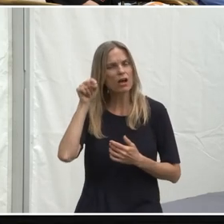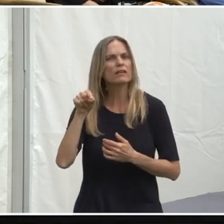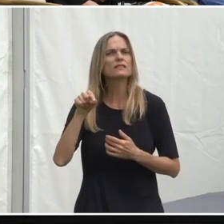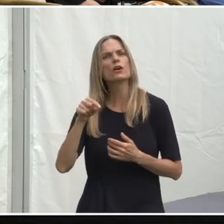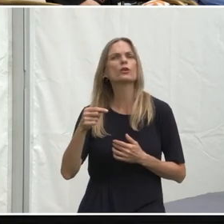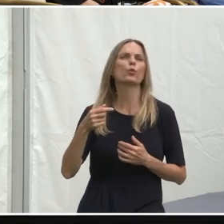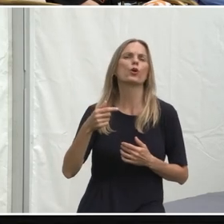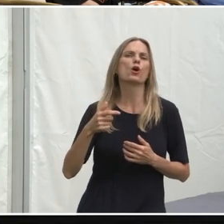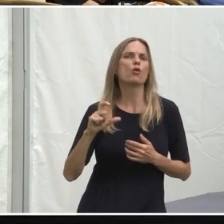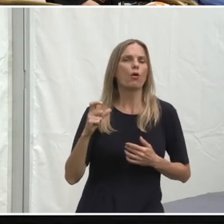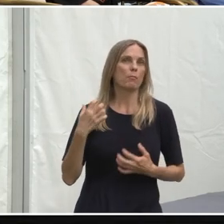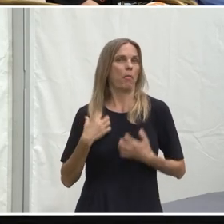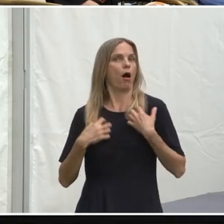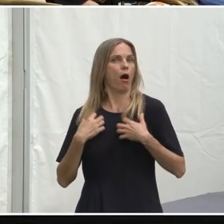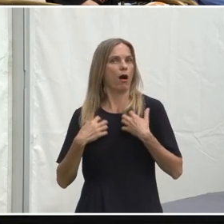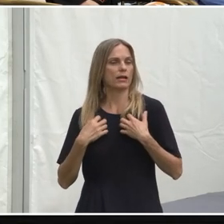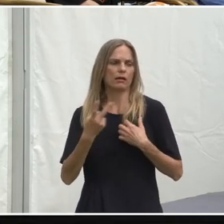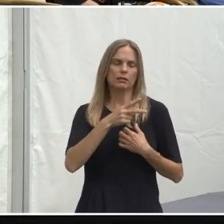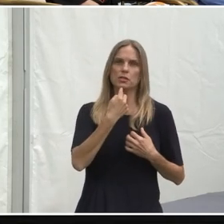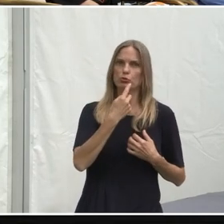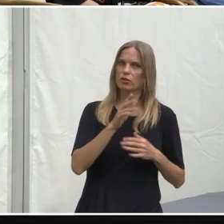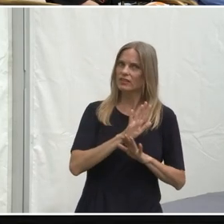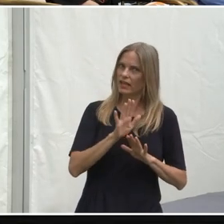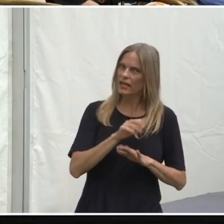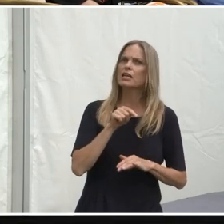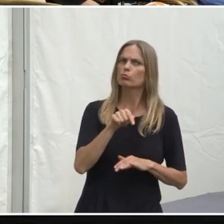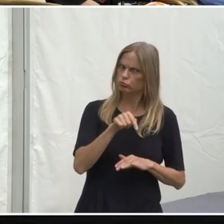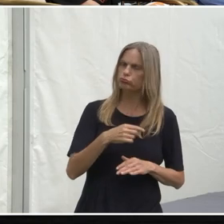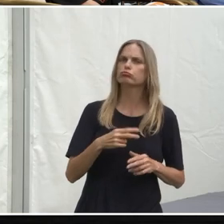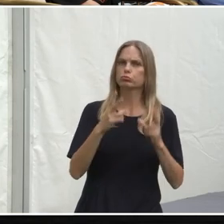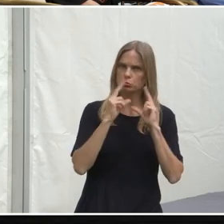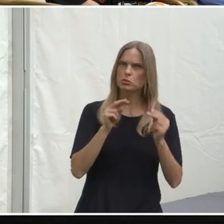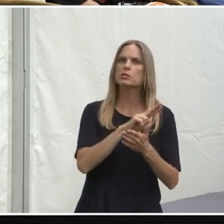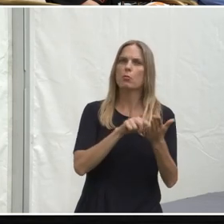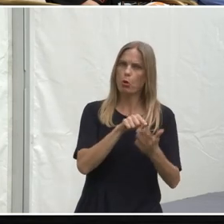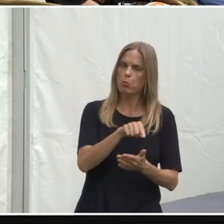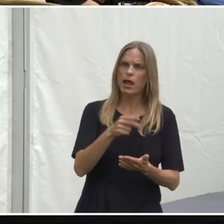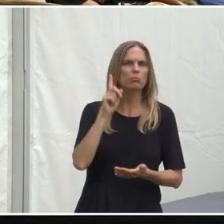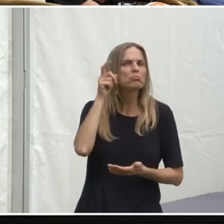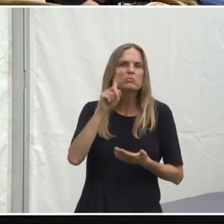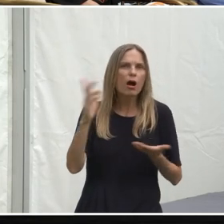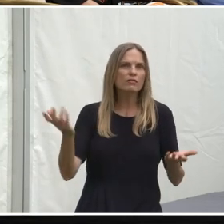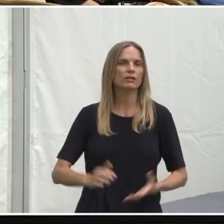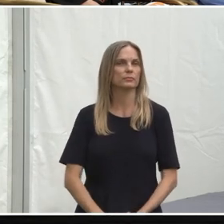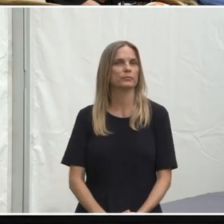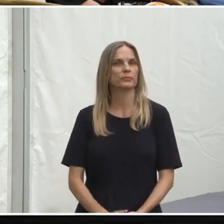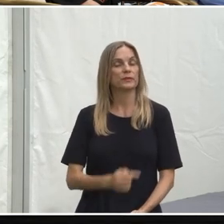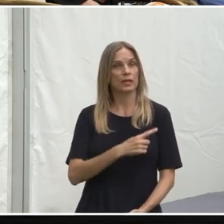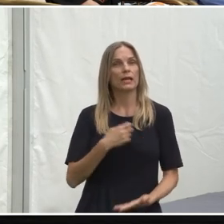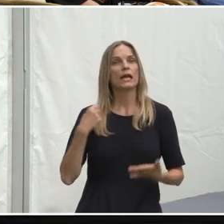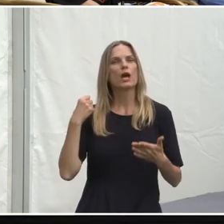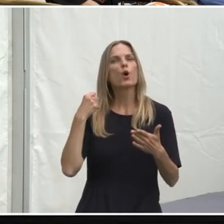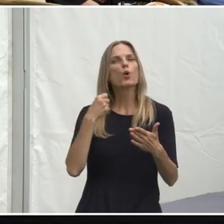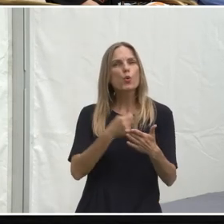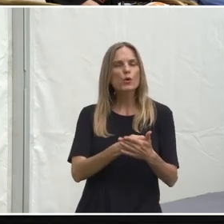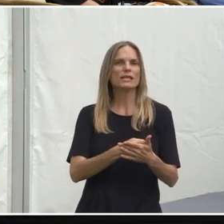here. Others would say, no, there's definitely something to it. To the extent that it sort of